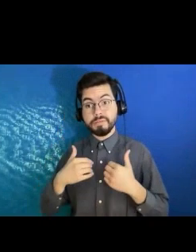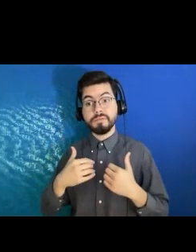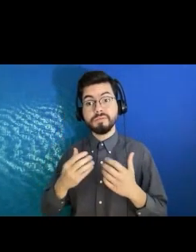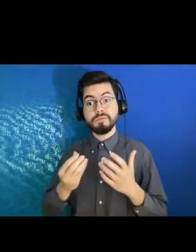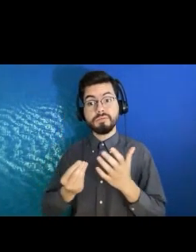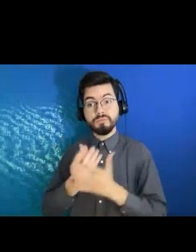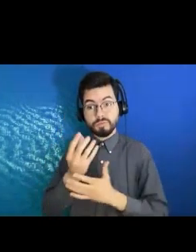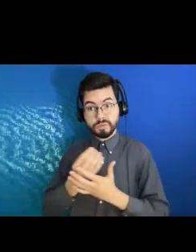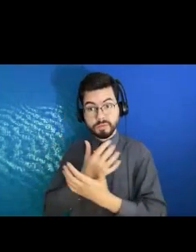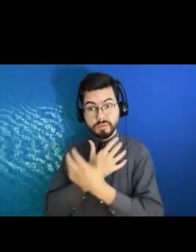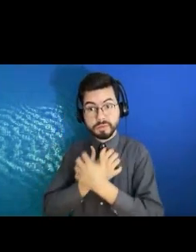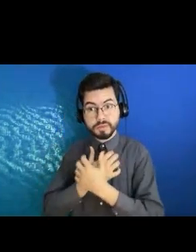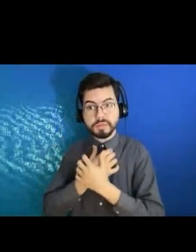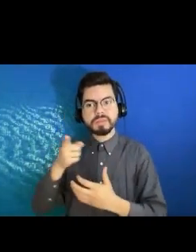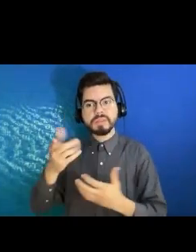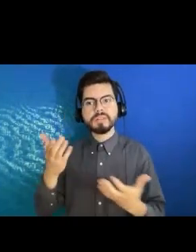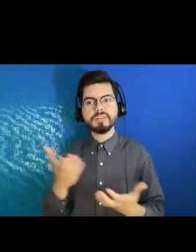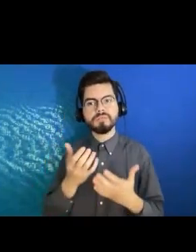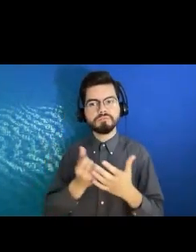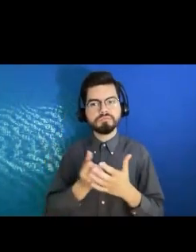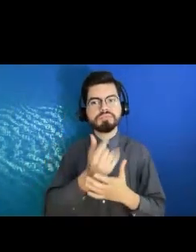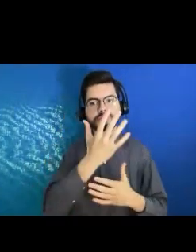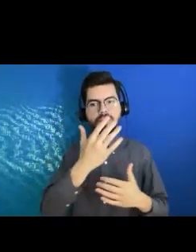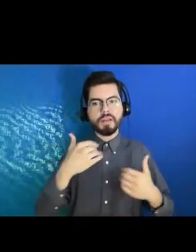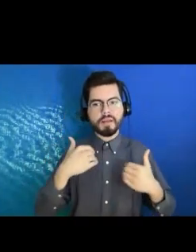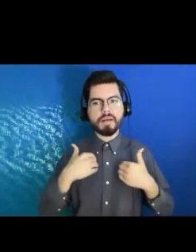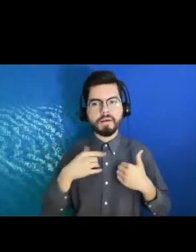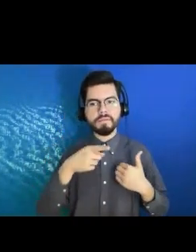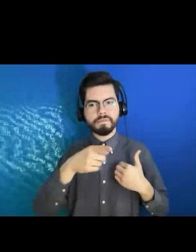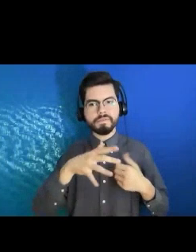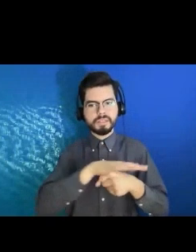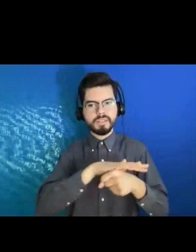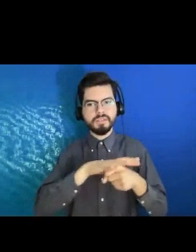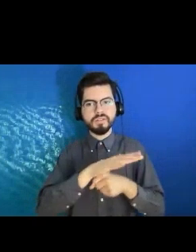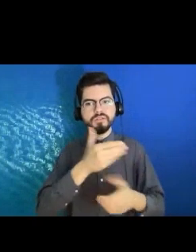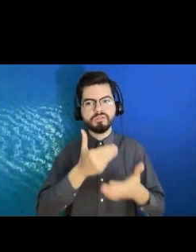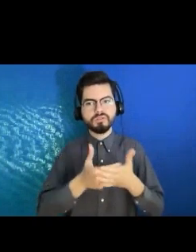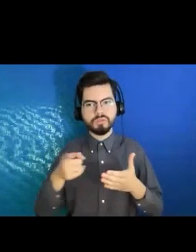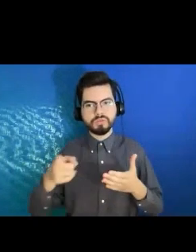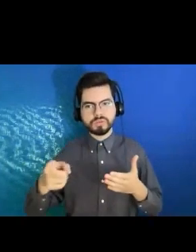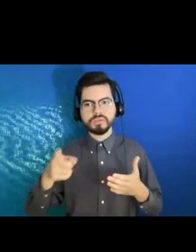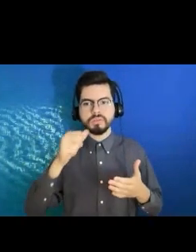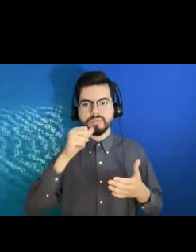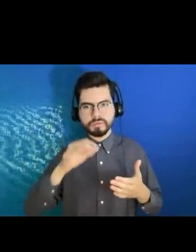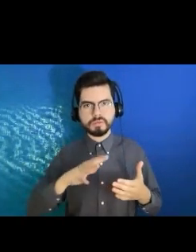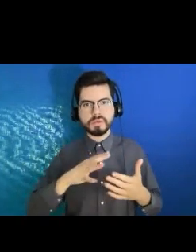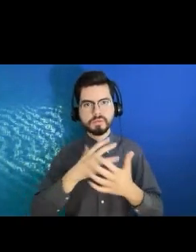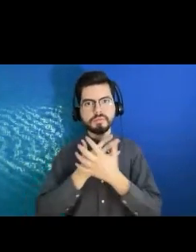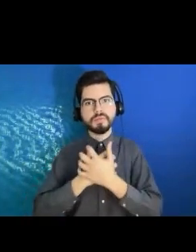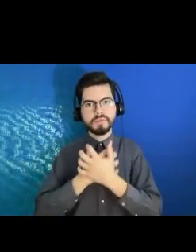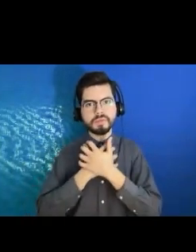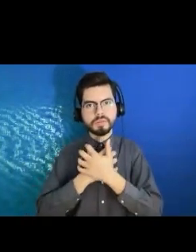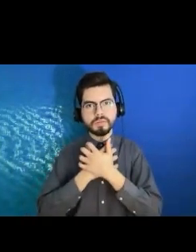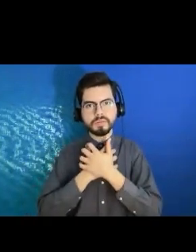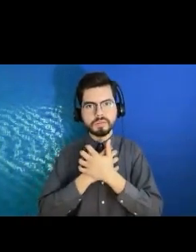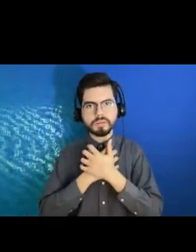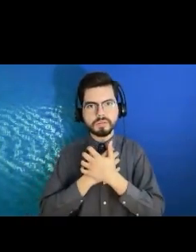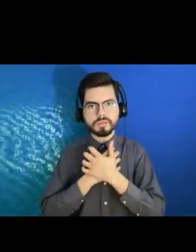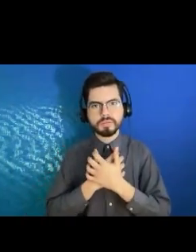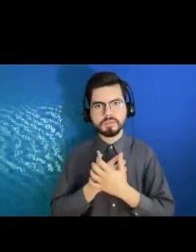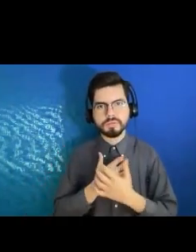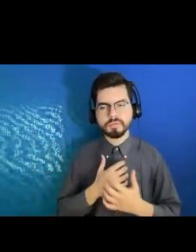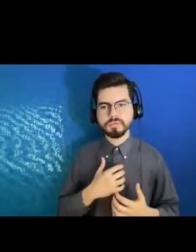that we see almost every day here in Old Faithful, but there's a lot less bear activity than there used to be. So we decommissioned the fire hole bear